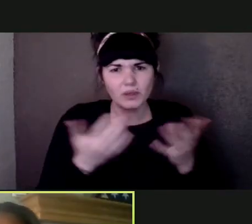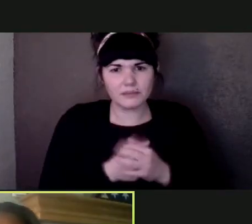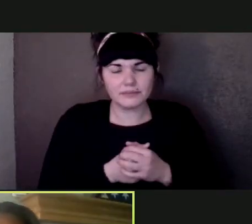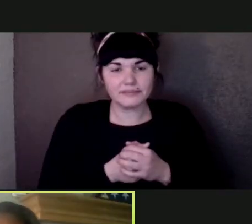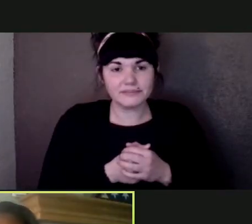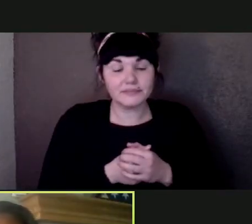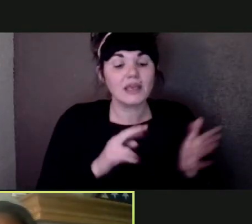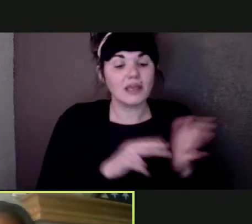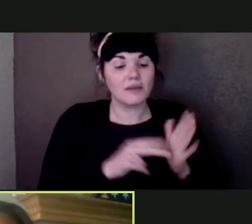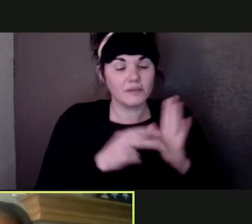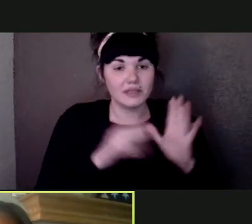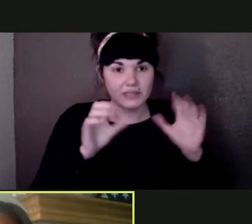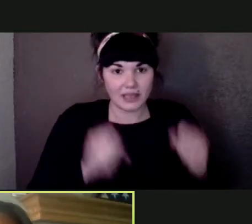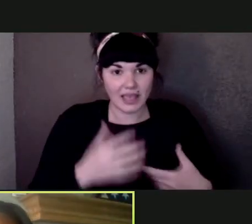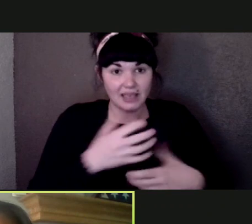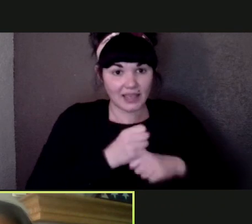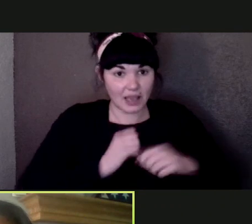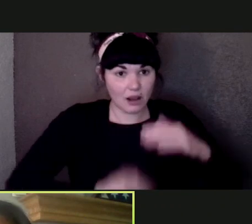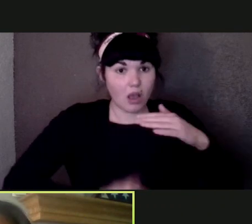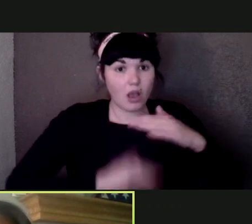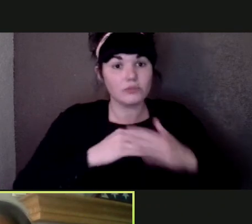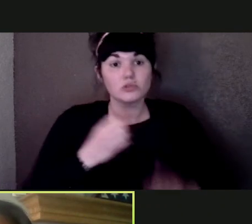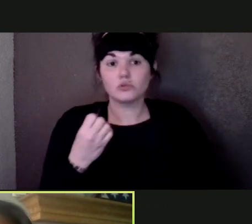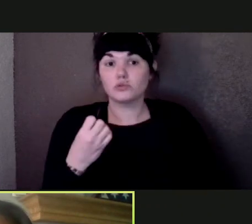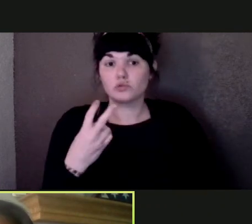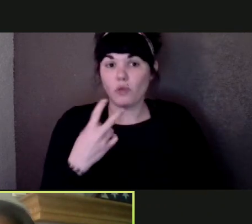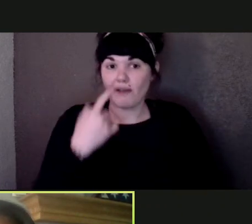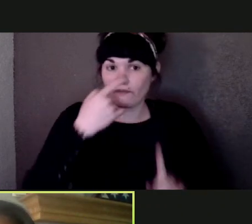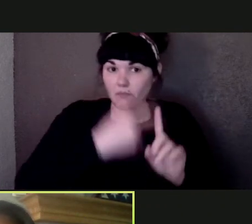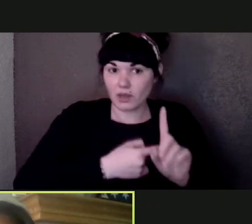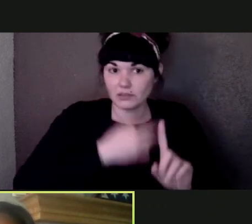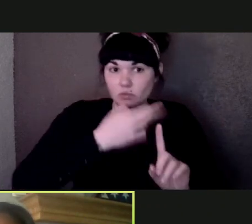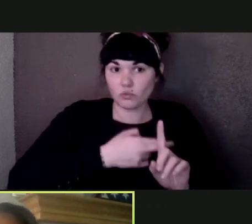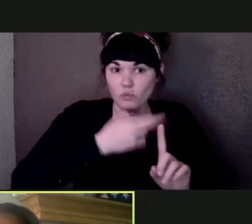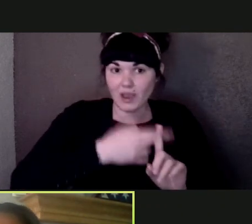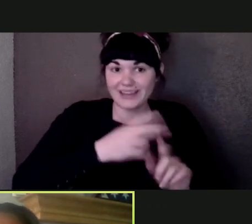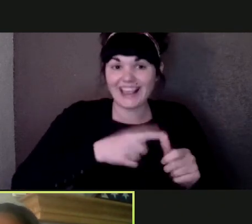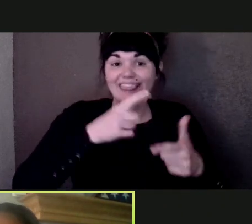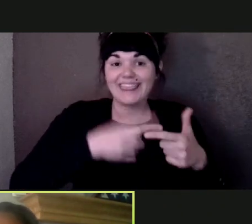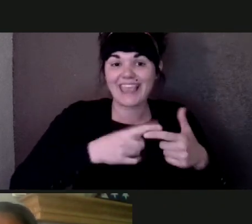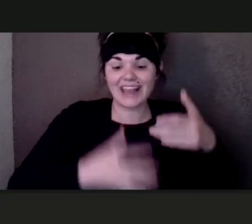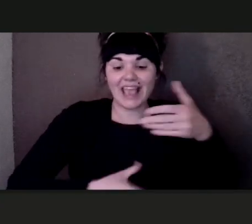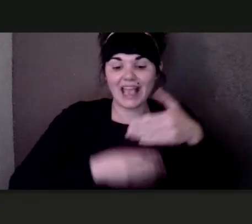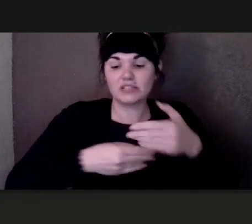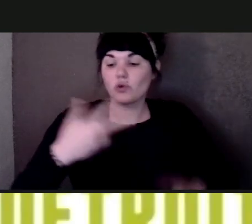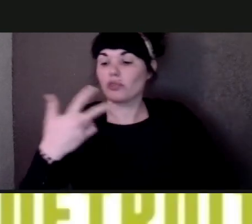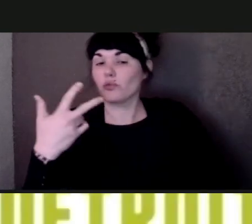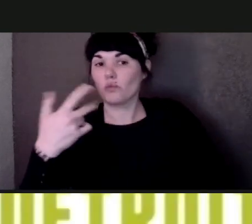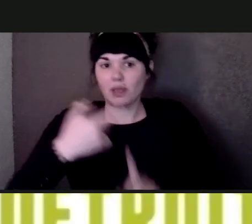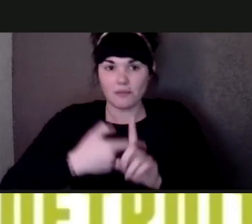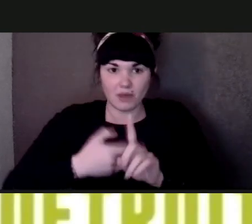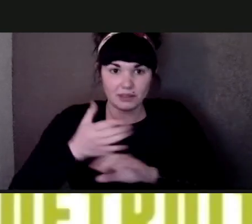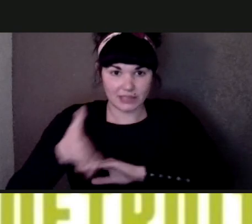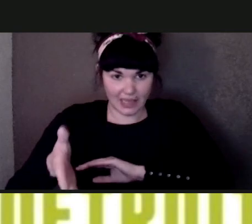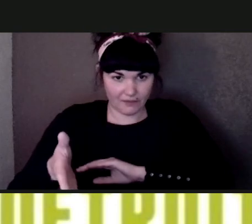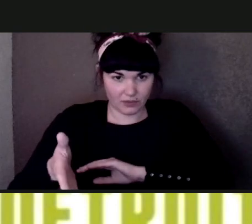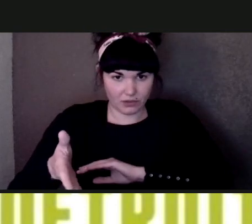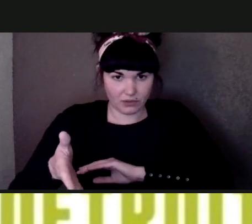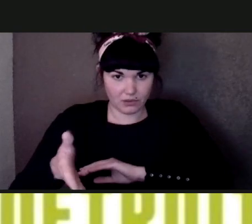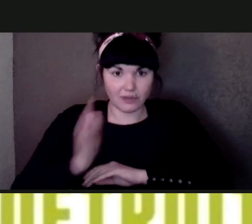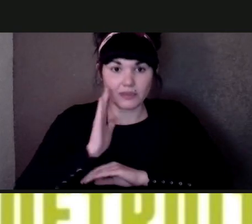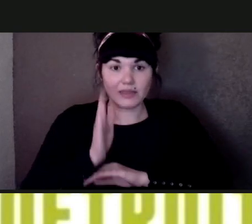to 12 months rent and then three months past that 12 months, but they will calculate it and they can still receive that money towards that rental.